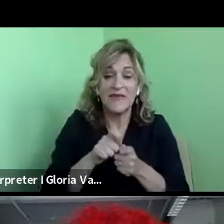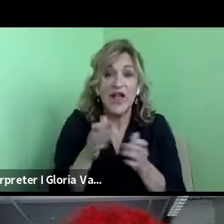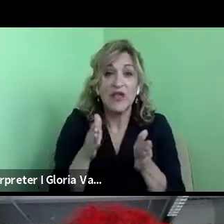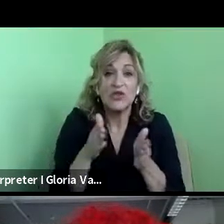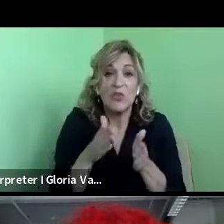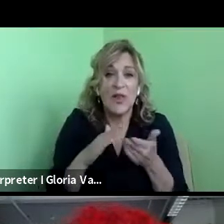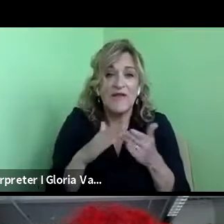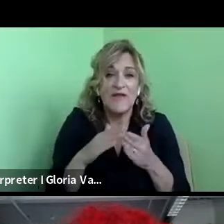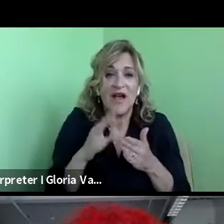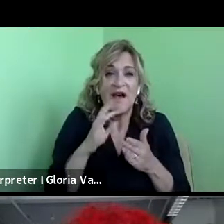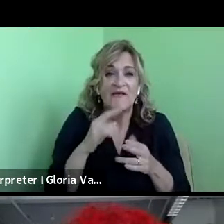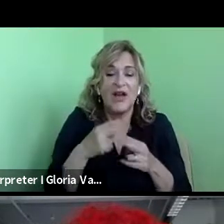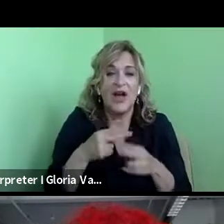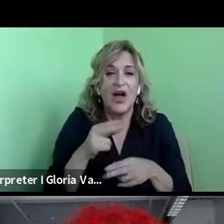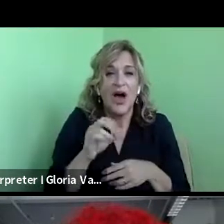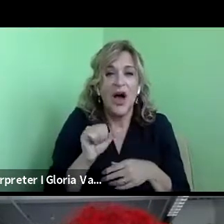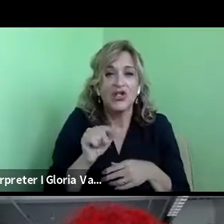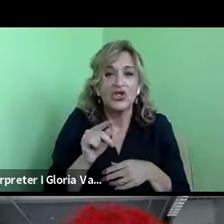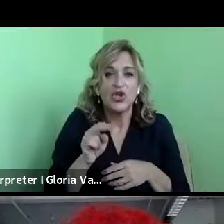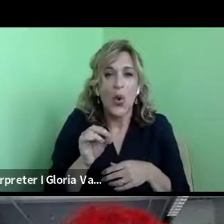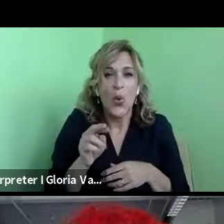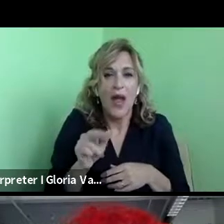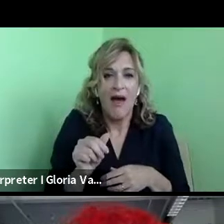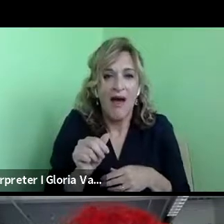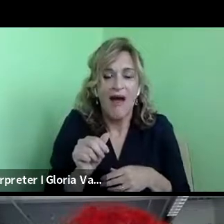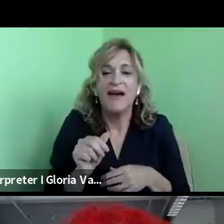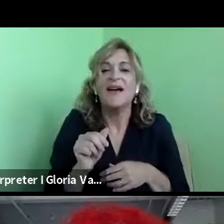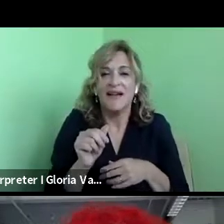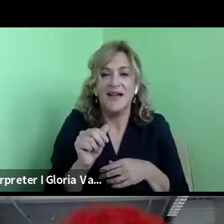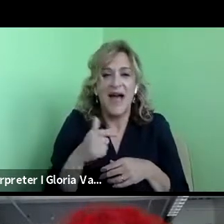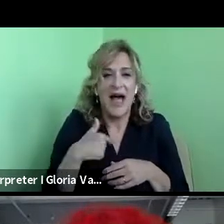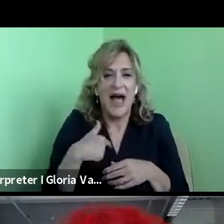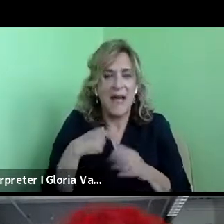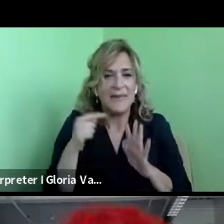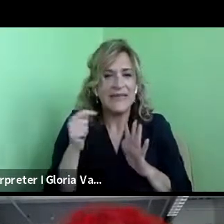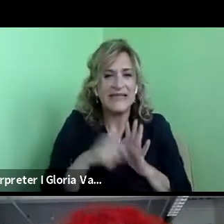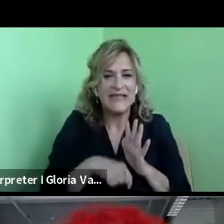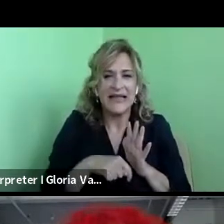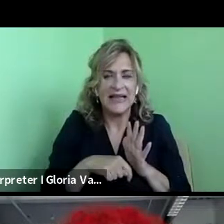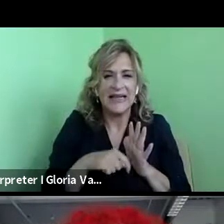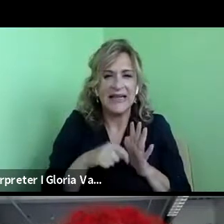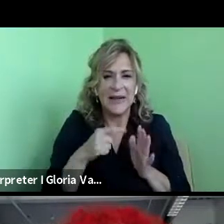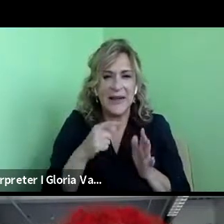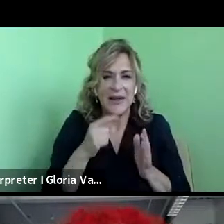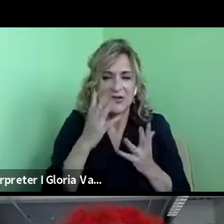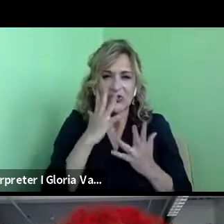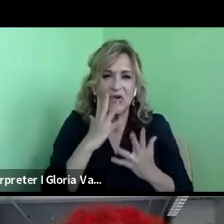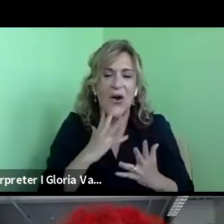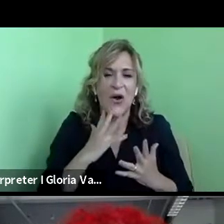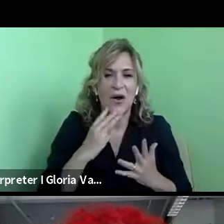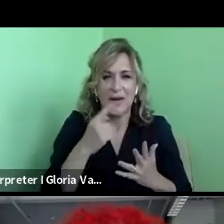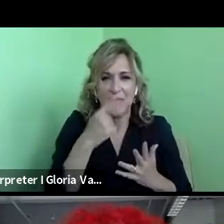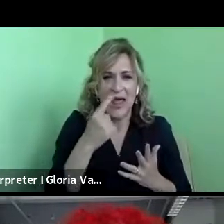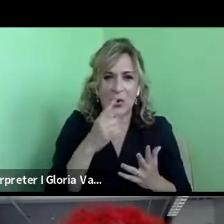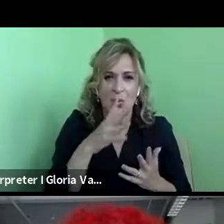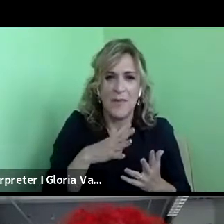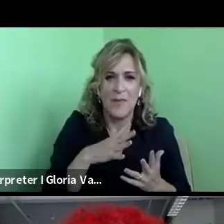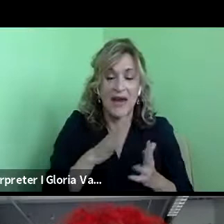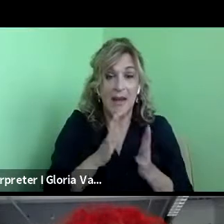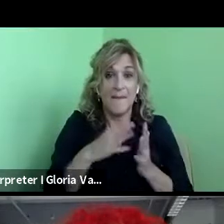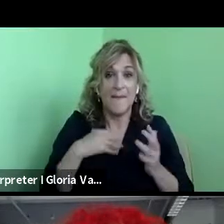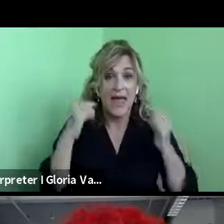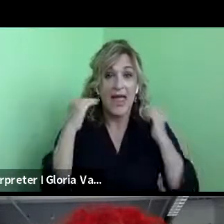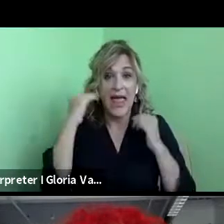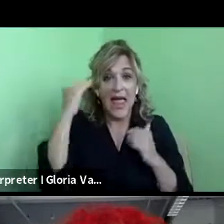village of the Songna. I am a deeply melanated Black woman. I have my head wrapped. I'm